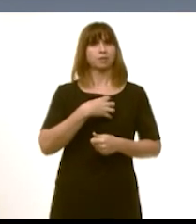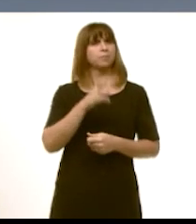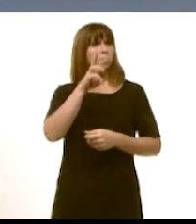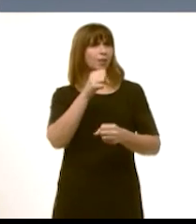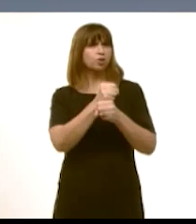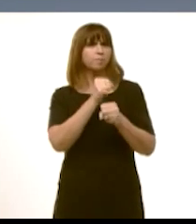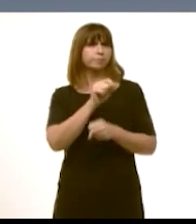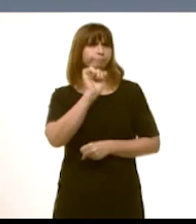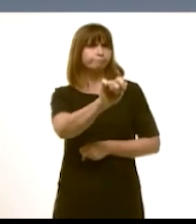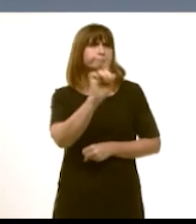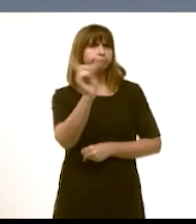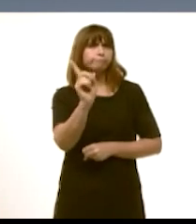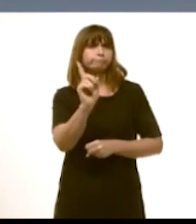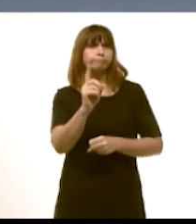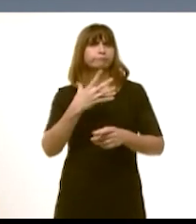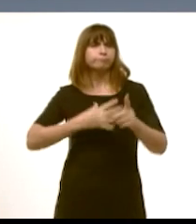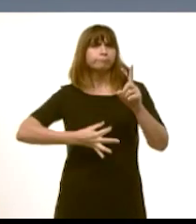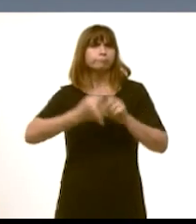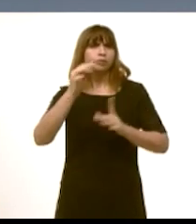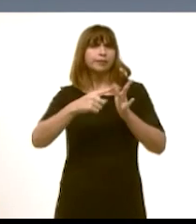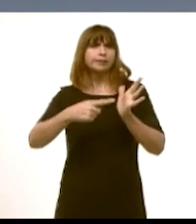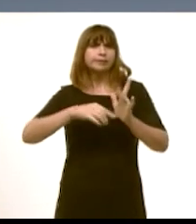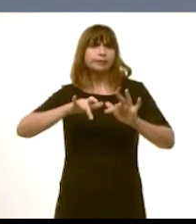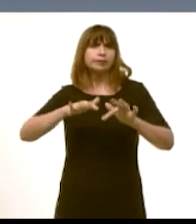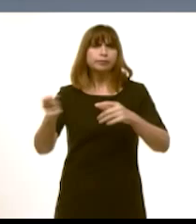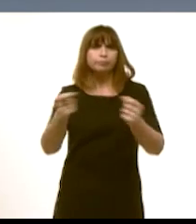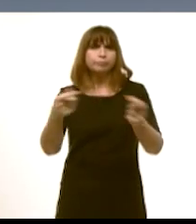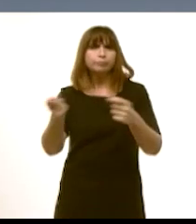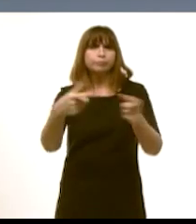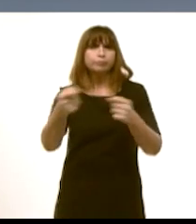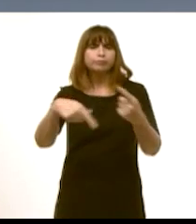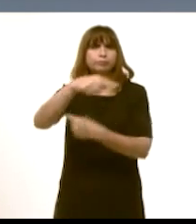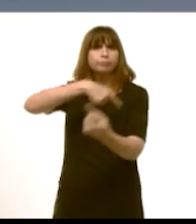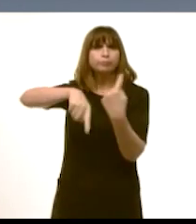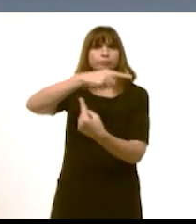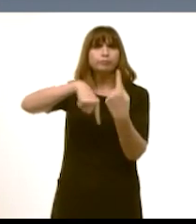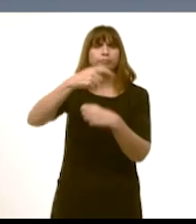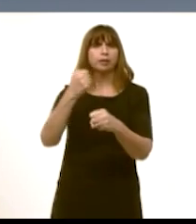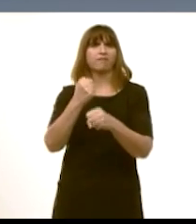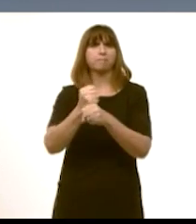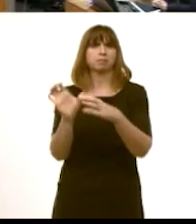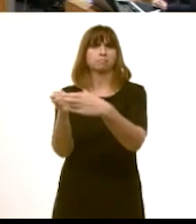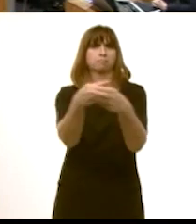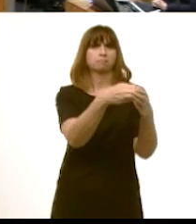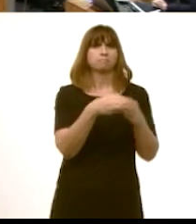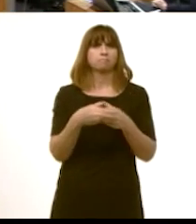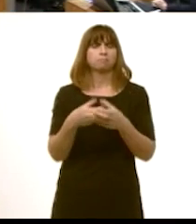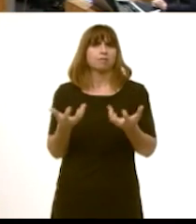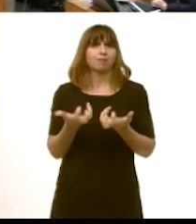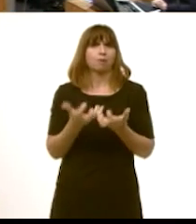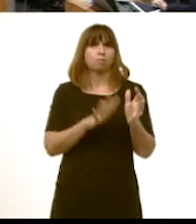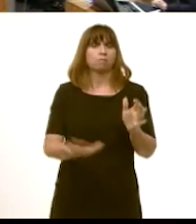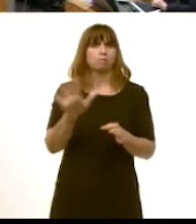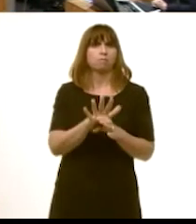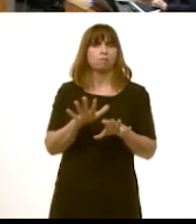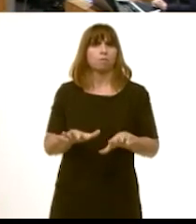to improve the information technology infrastructure available to public services in Wales? Well, through the new